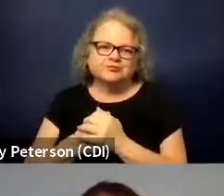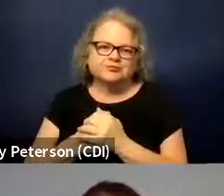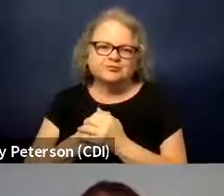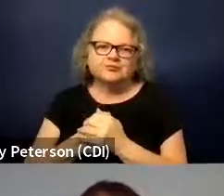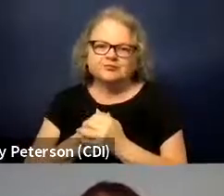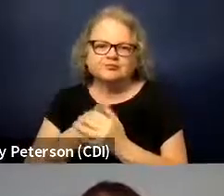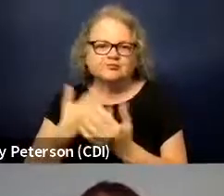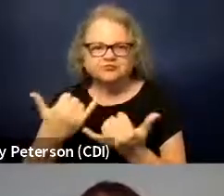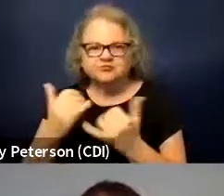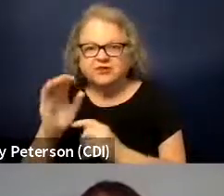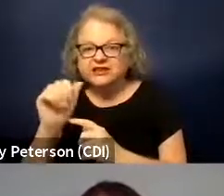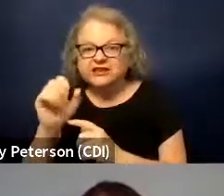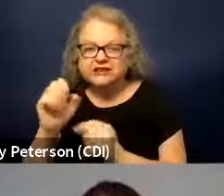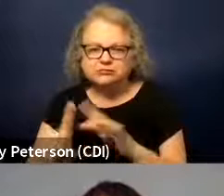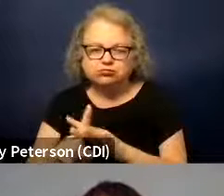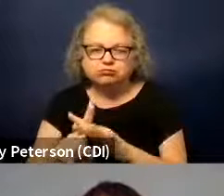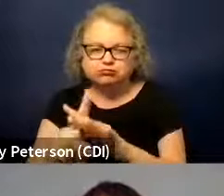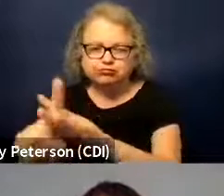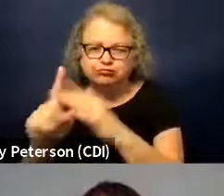saw back in January.